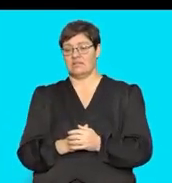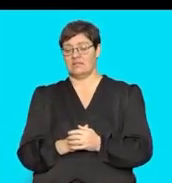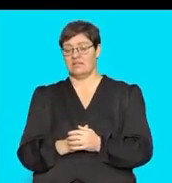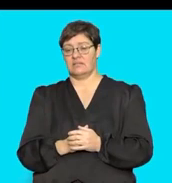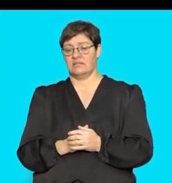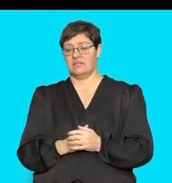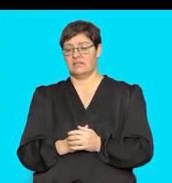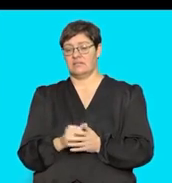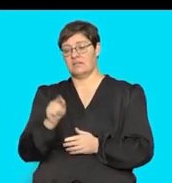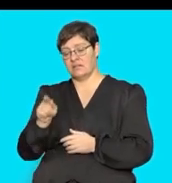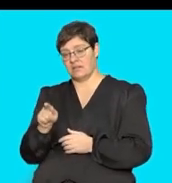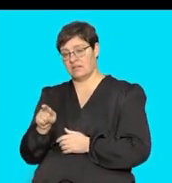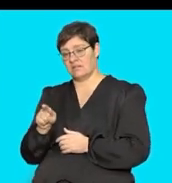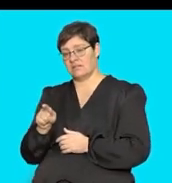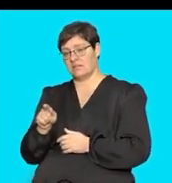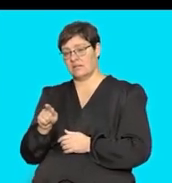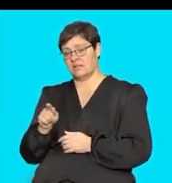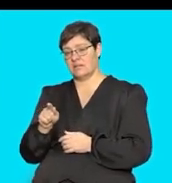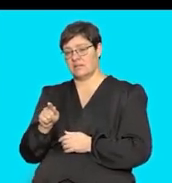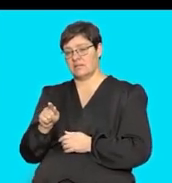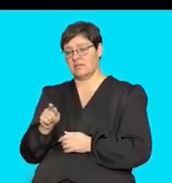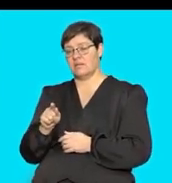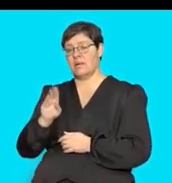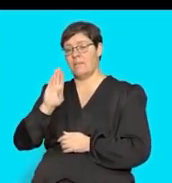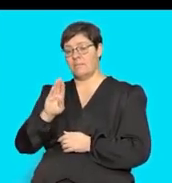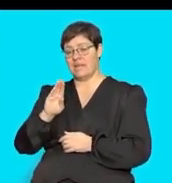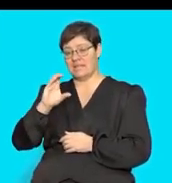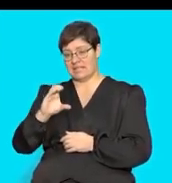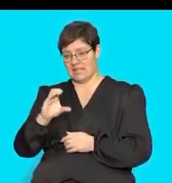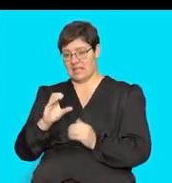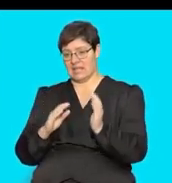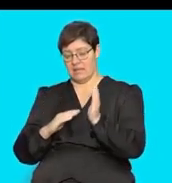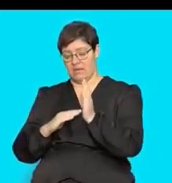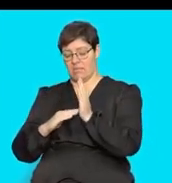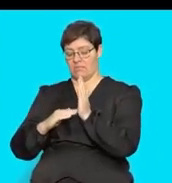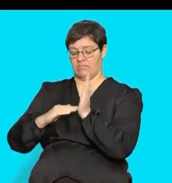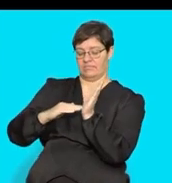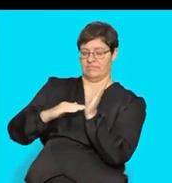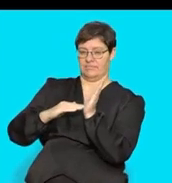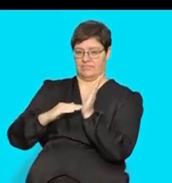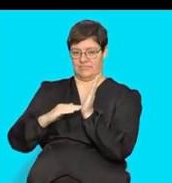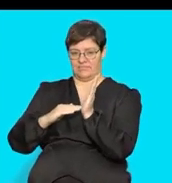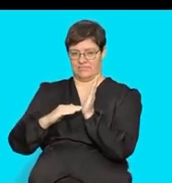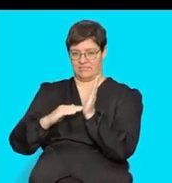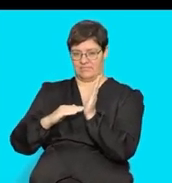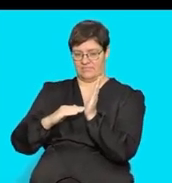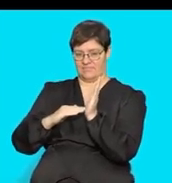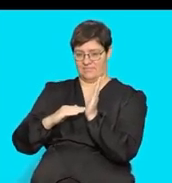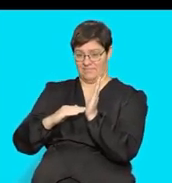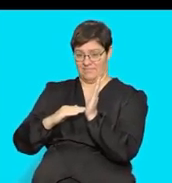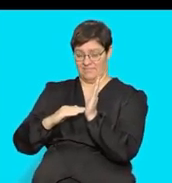this one, and it's with the smaller, with the BC turned inwards, and this angle is now